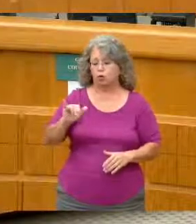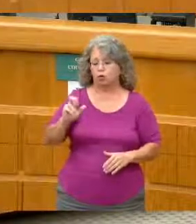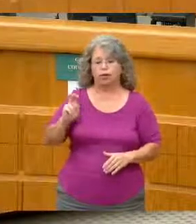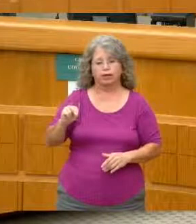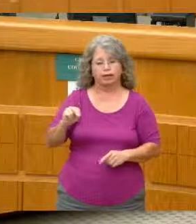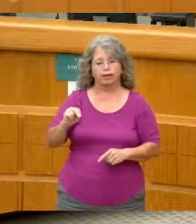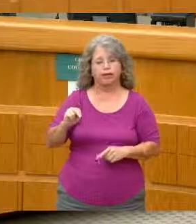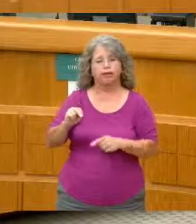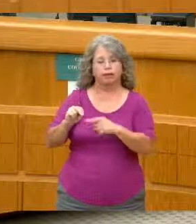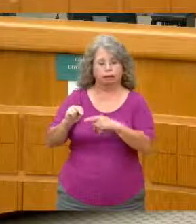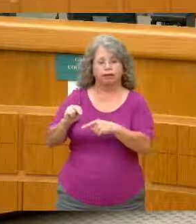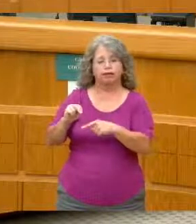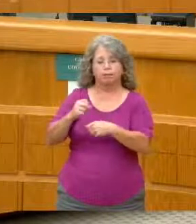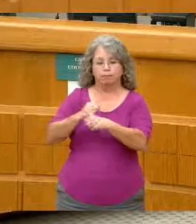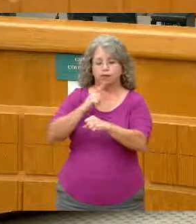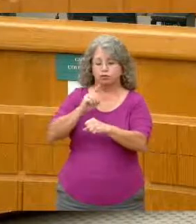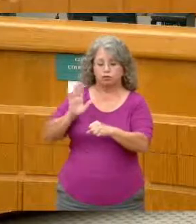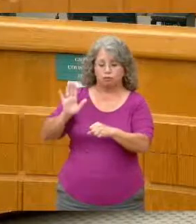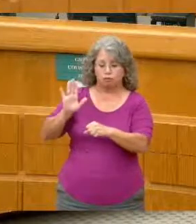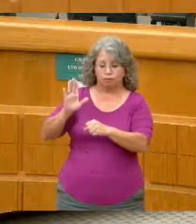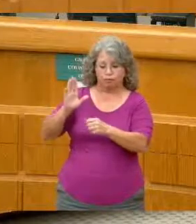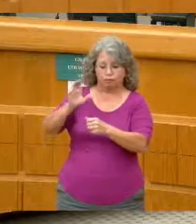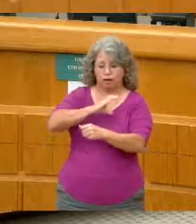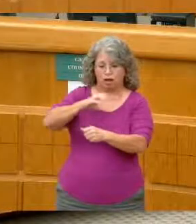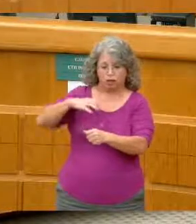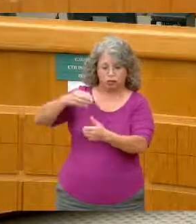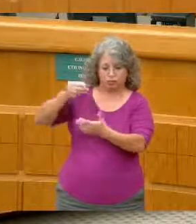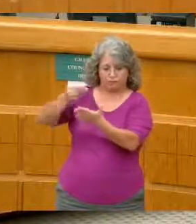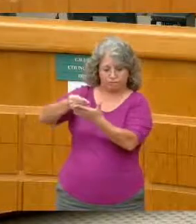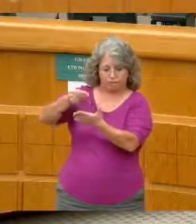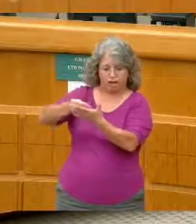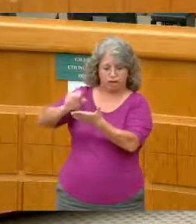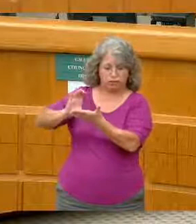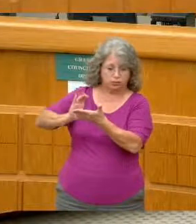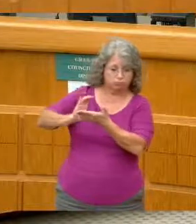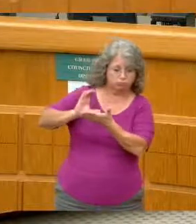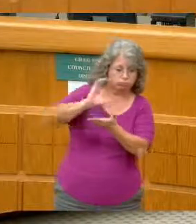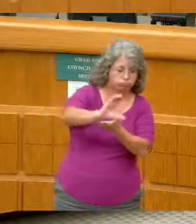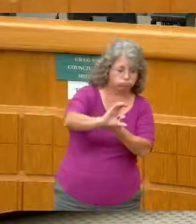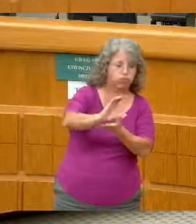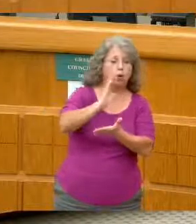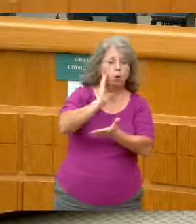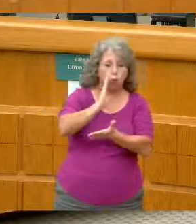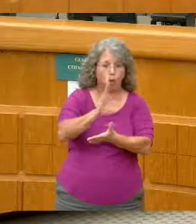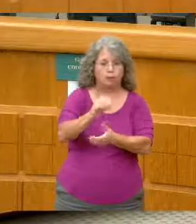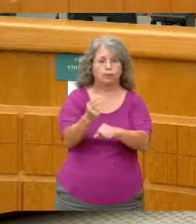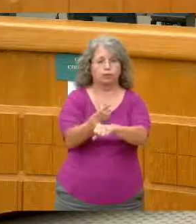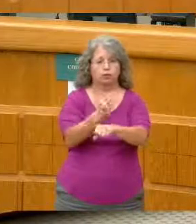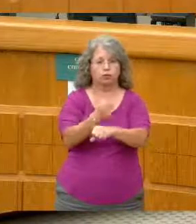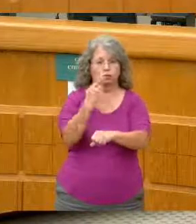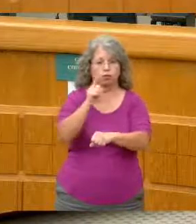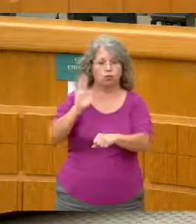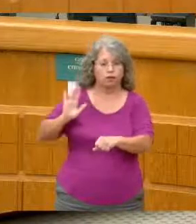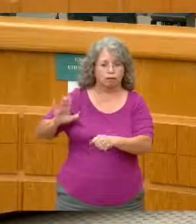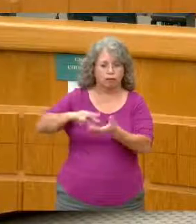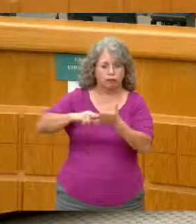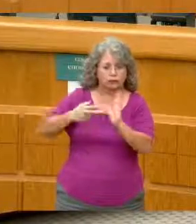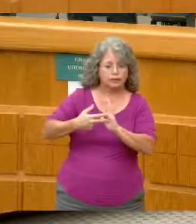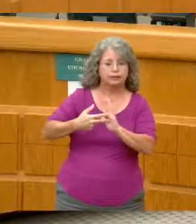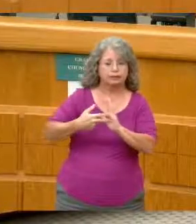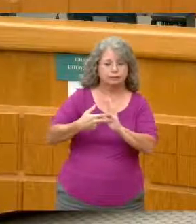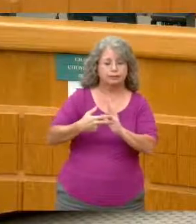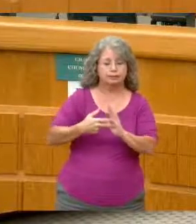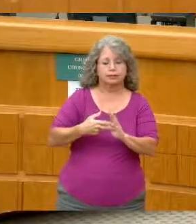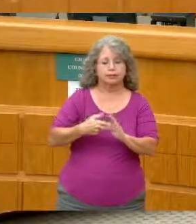together to ensure that those funds that they've made available in Congress would be directly utilized for the intended